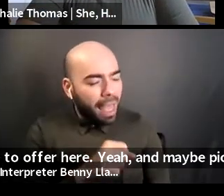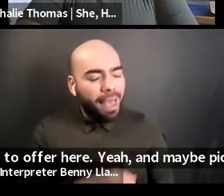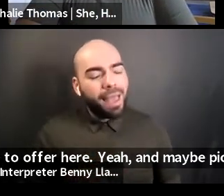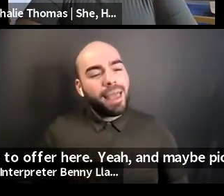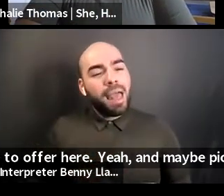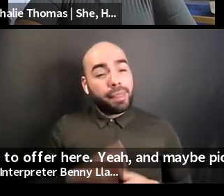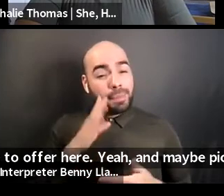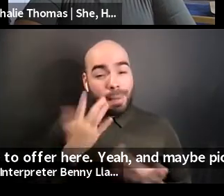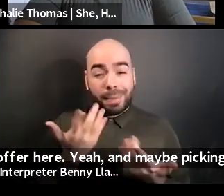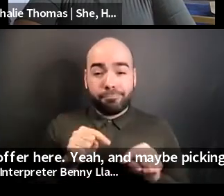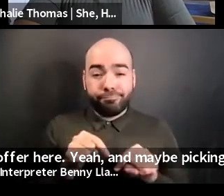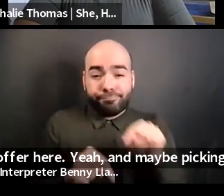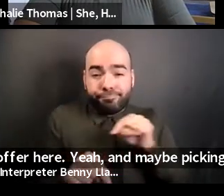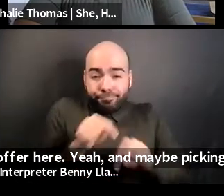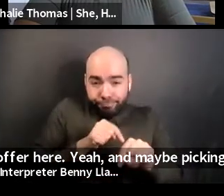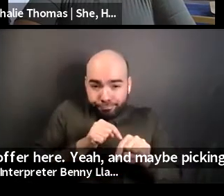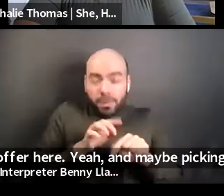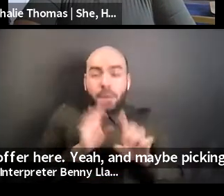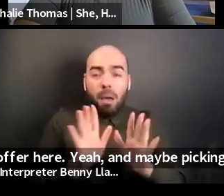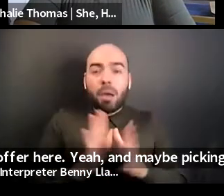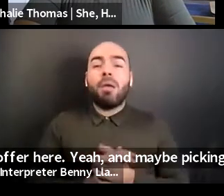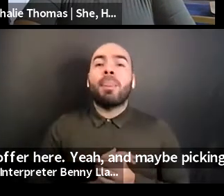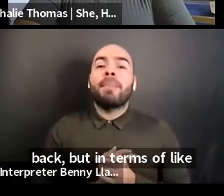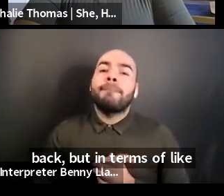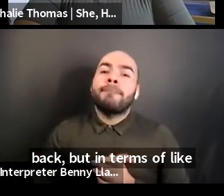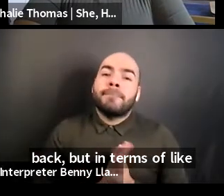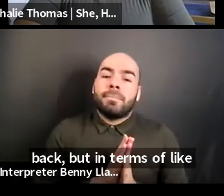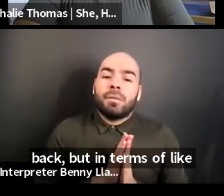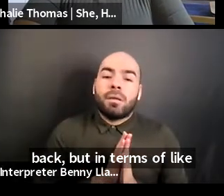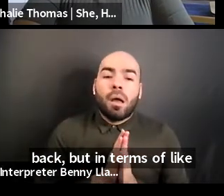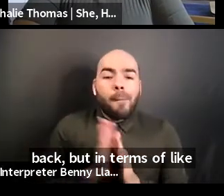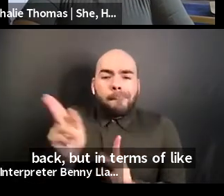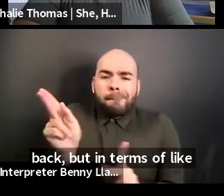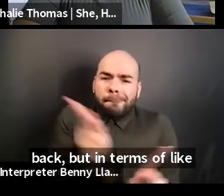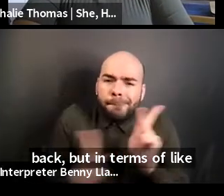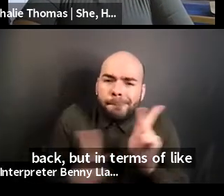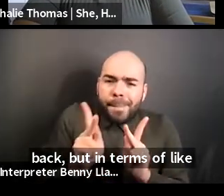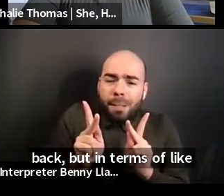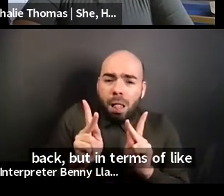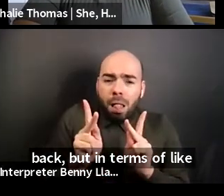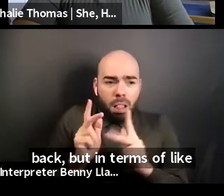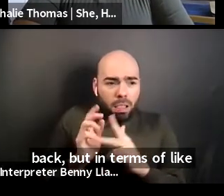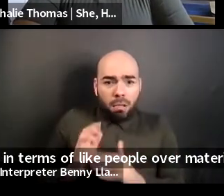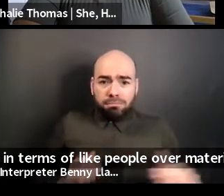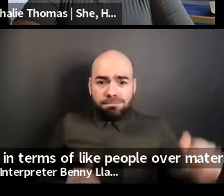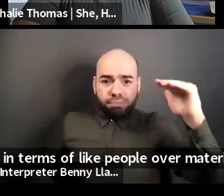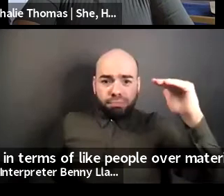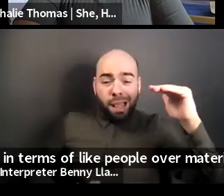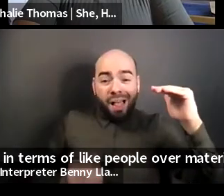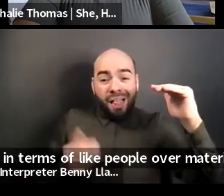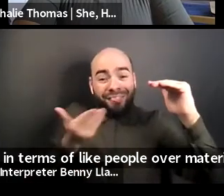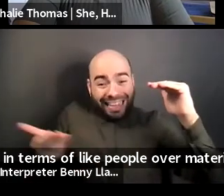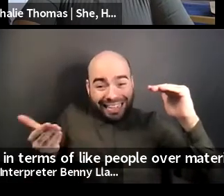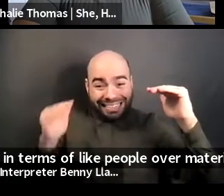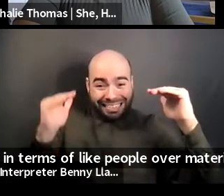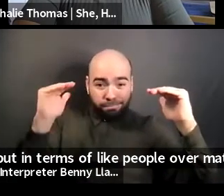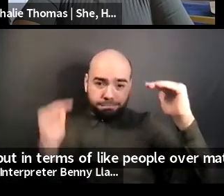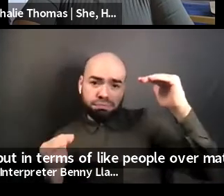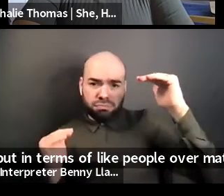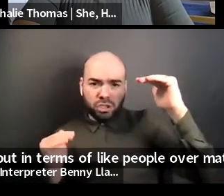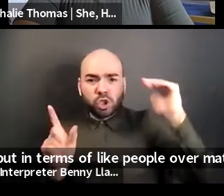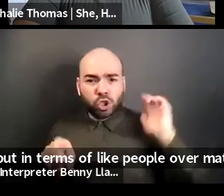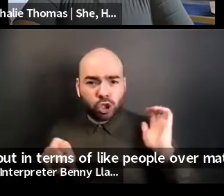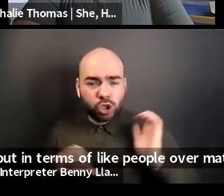back, but in terms of like people over materials, there is also a culture